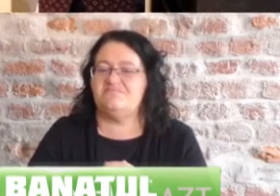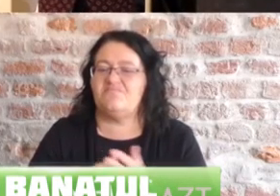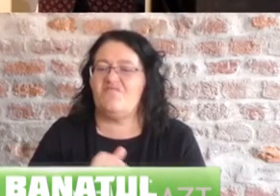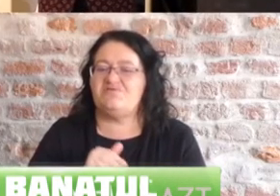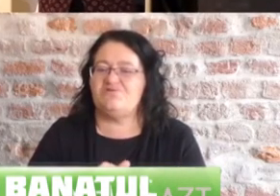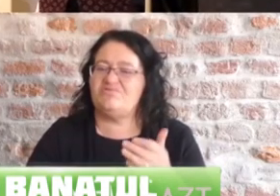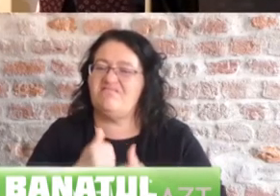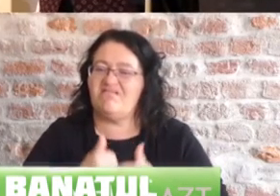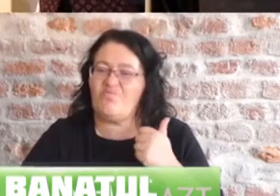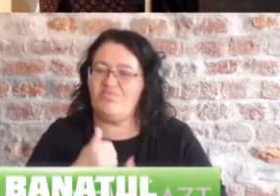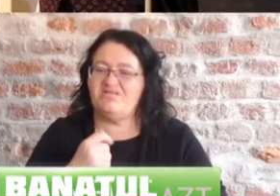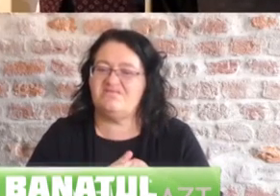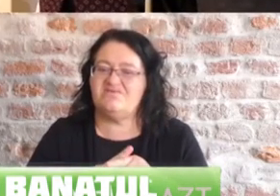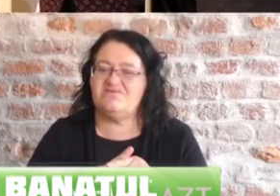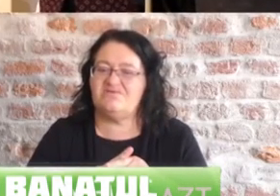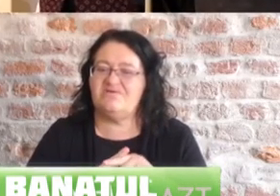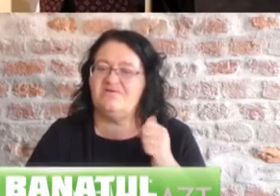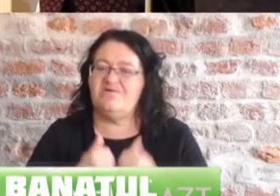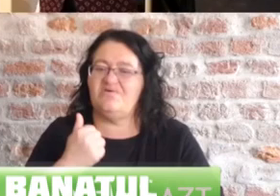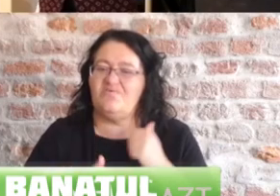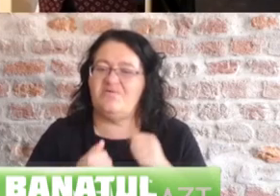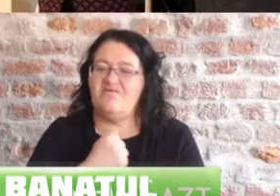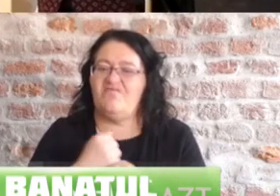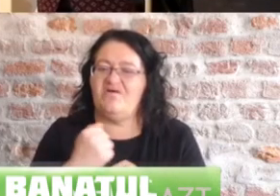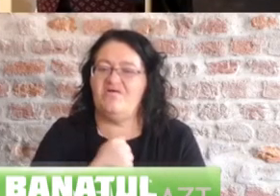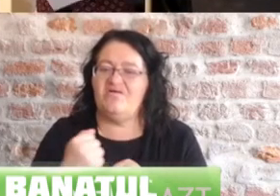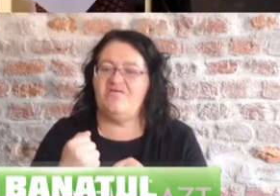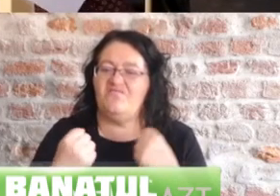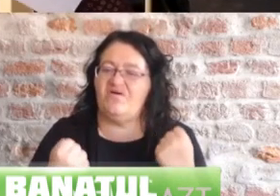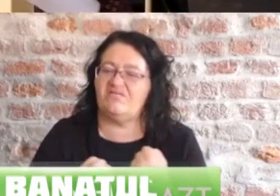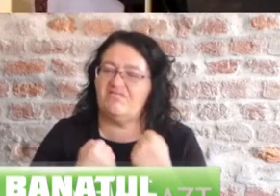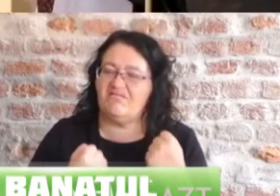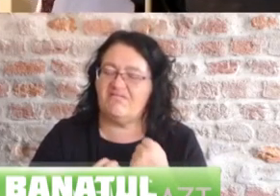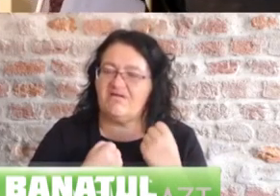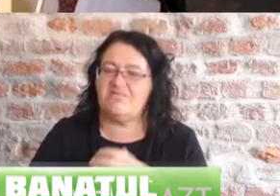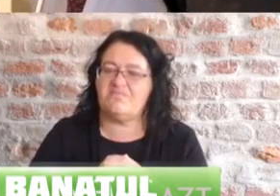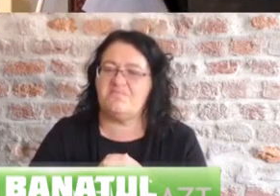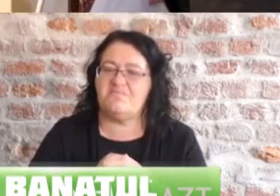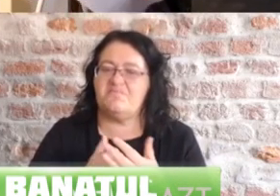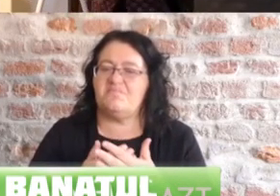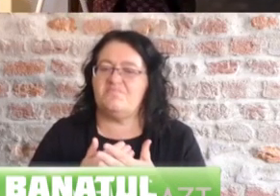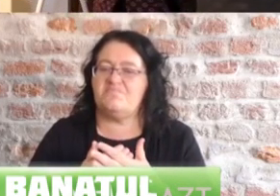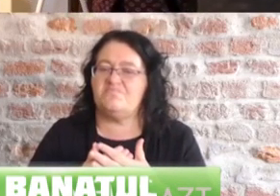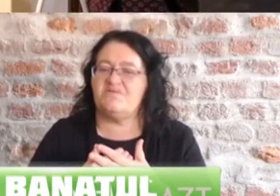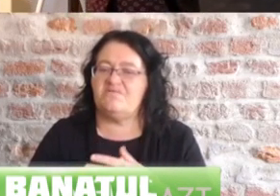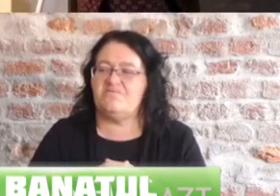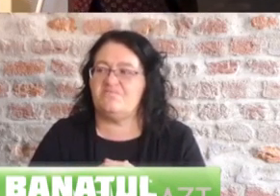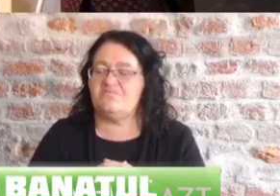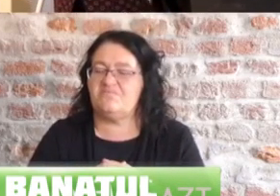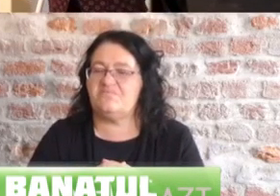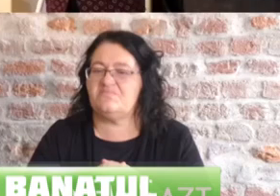necessary. And the competition brief was very well prepared. I can assure that it is true.